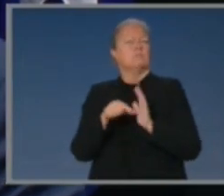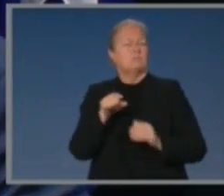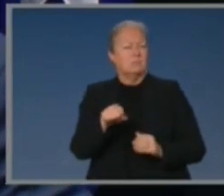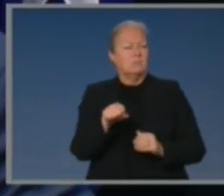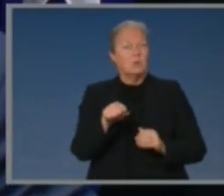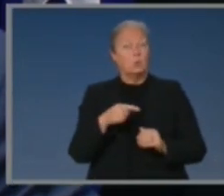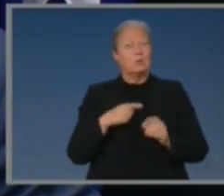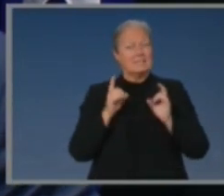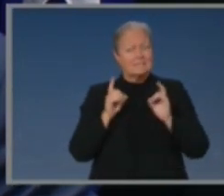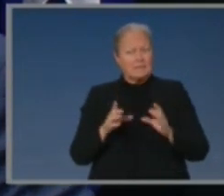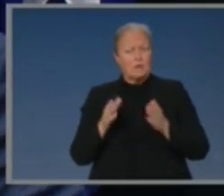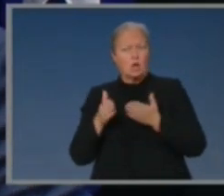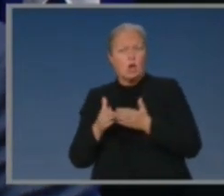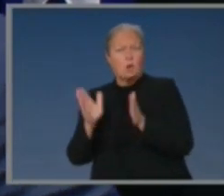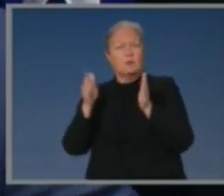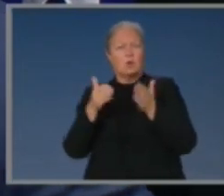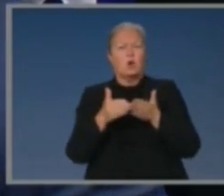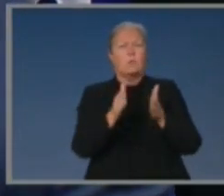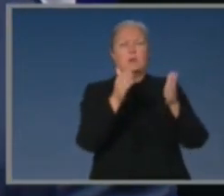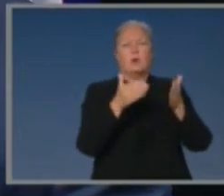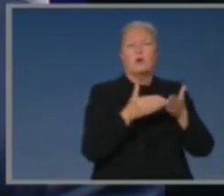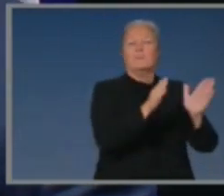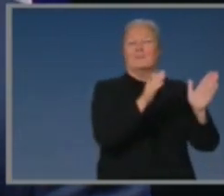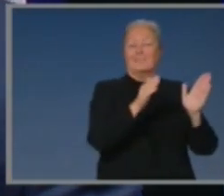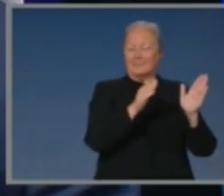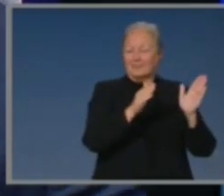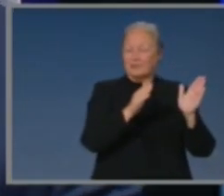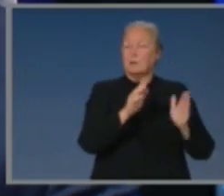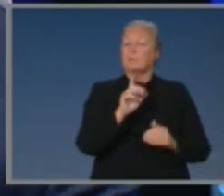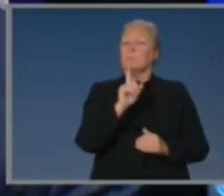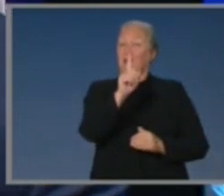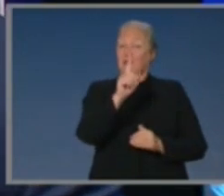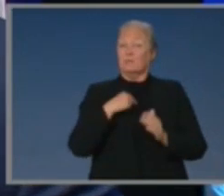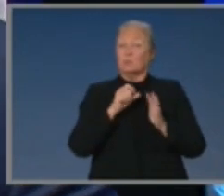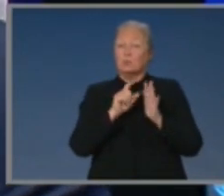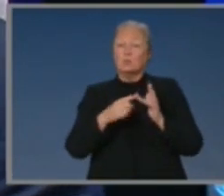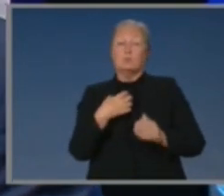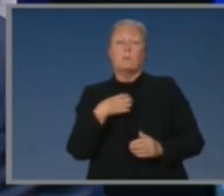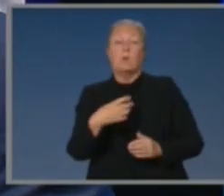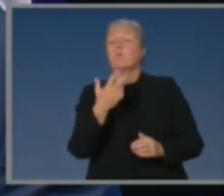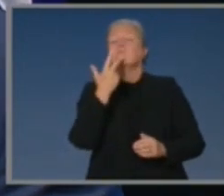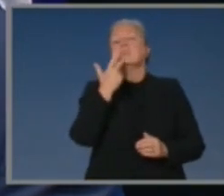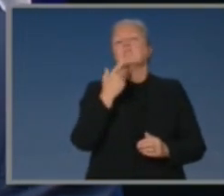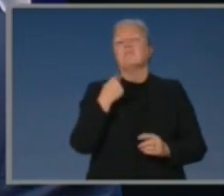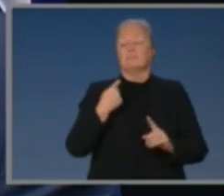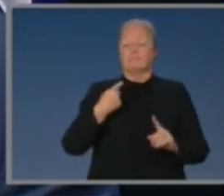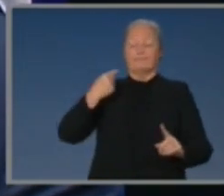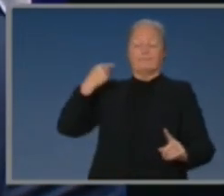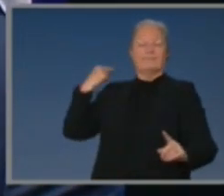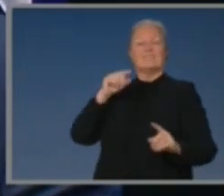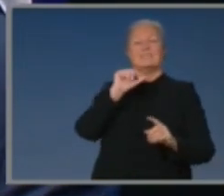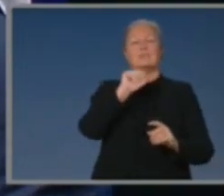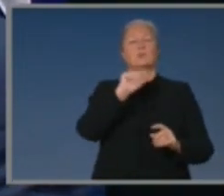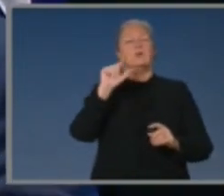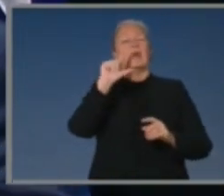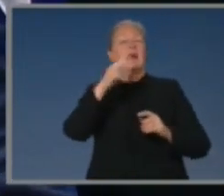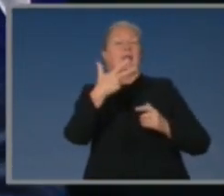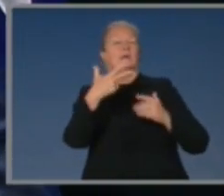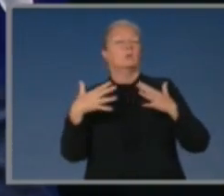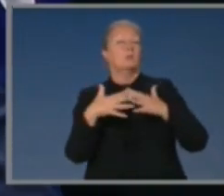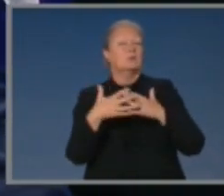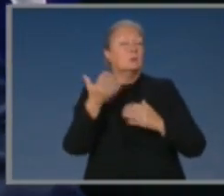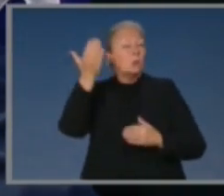again, but when we take further steps, if we take ourselves back 6-8 weeks ago, when we were sitting around a table, just as